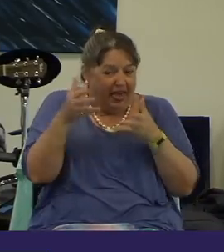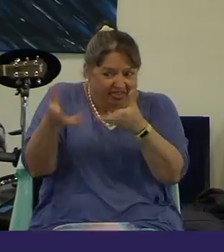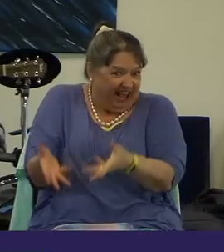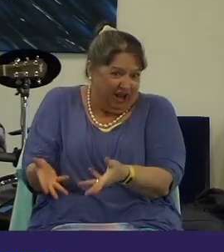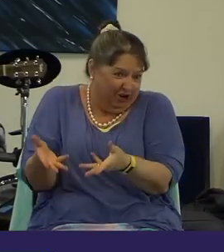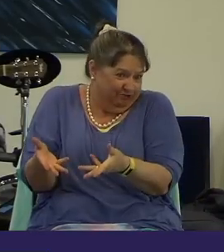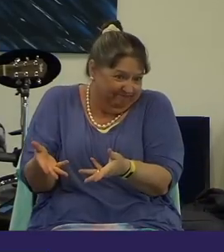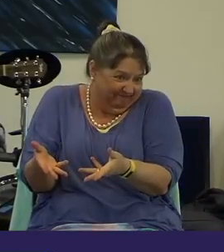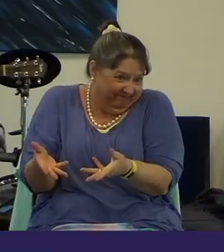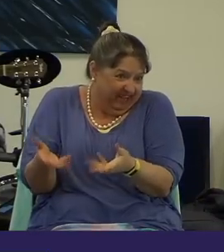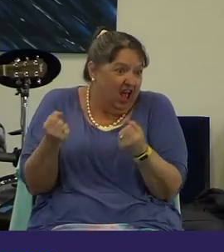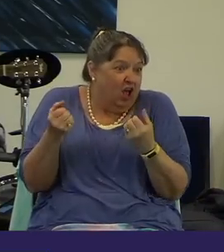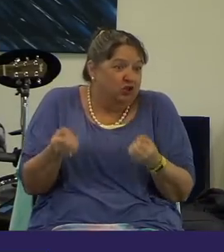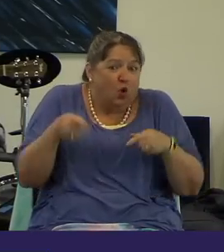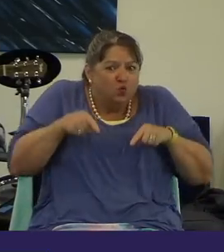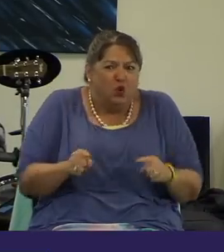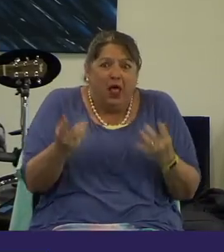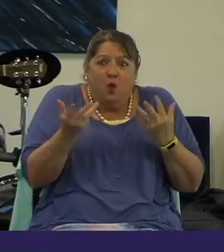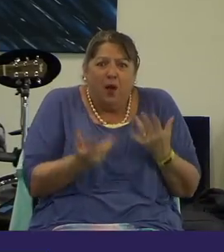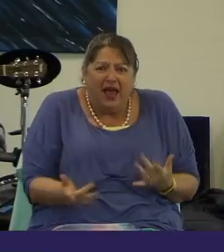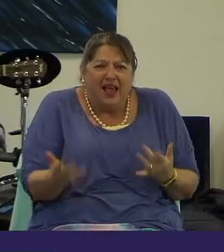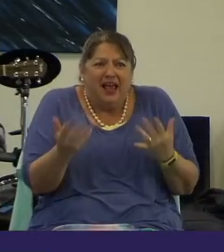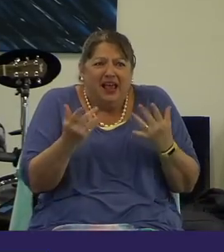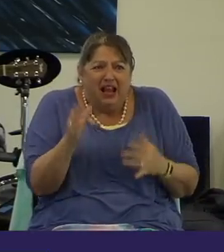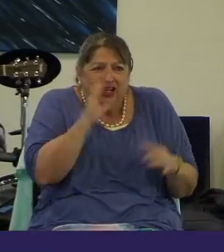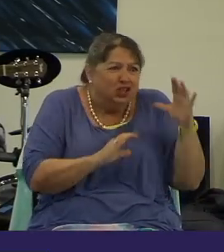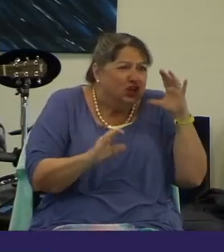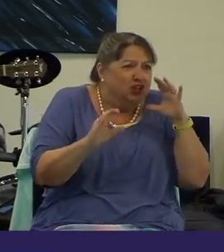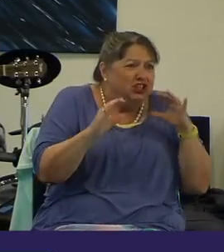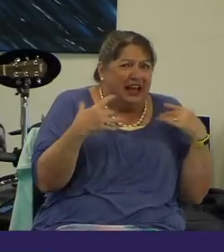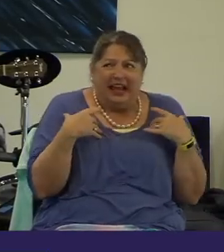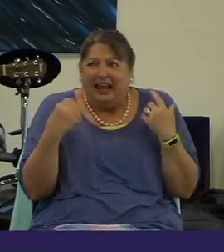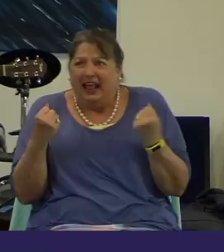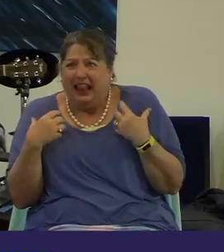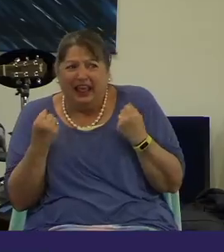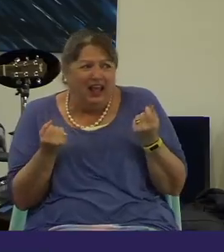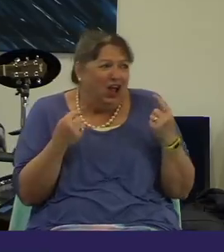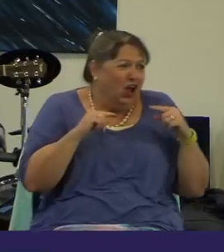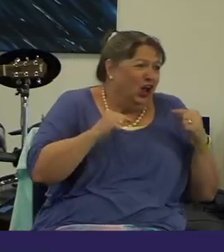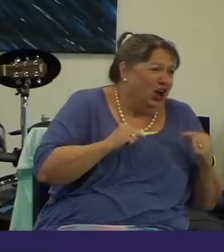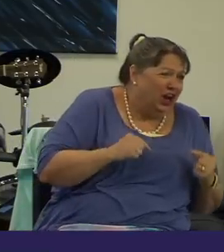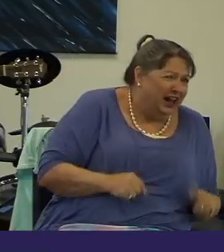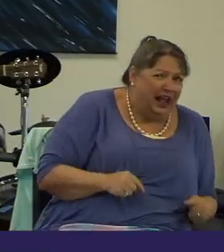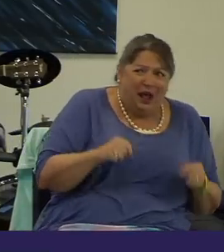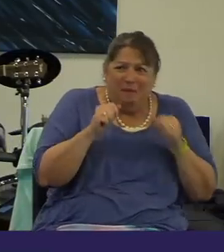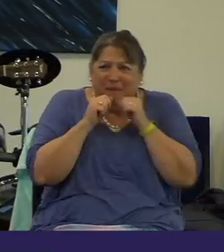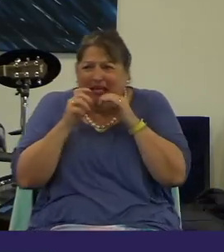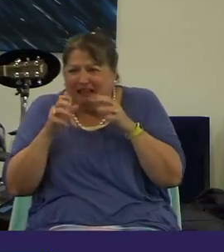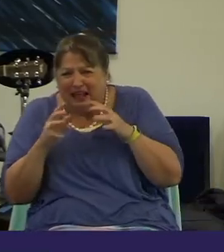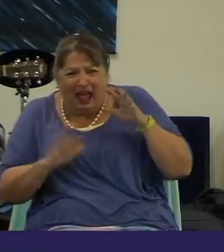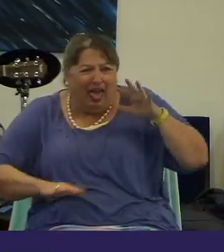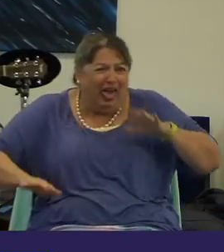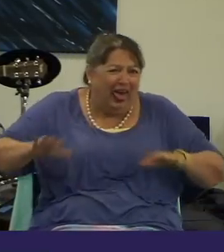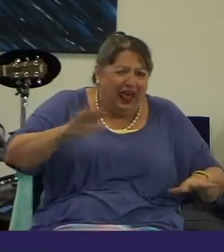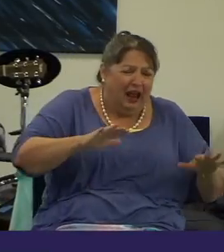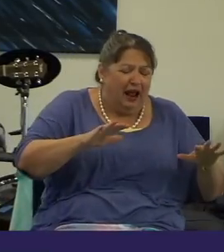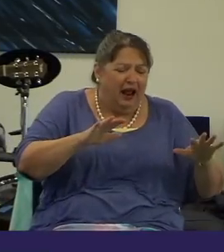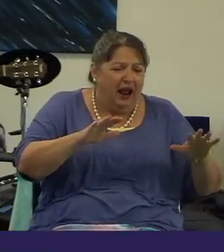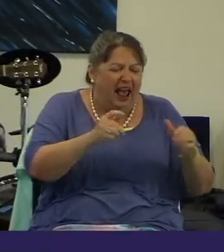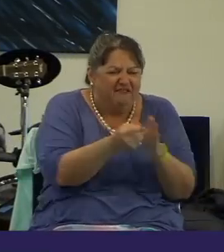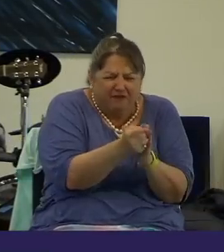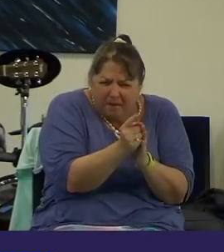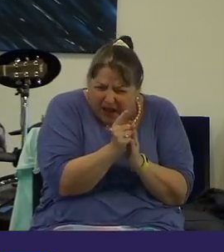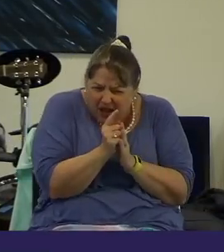of the song says, in the waiting, in the searching, in the healing, in the hurting, like a blessing buried in the broken pieces, every minute,